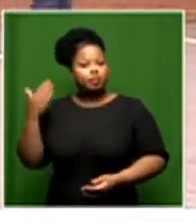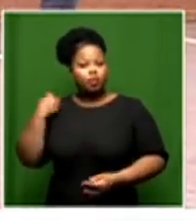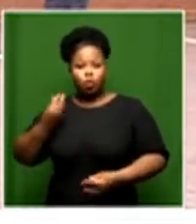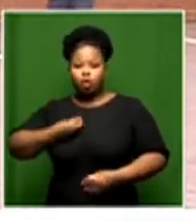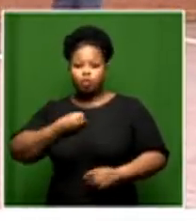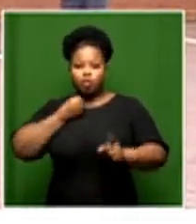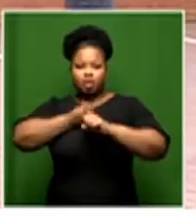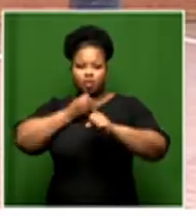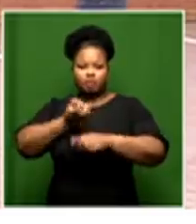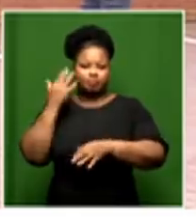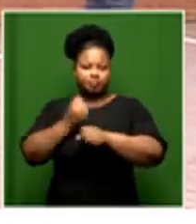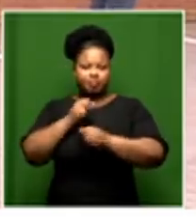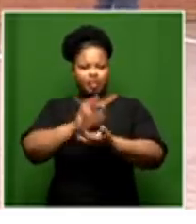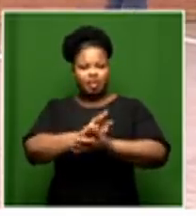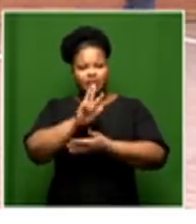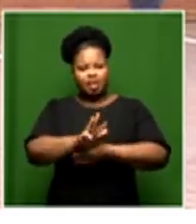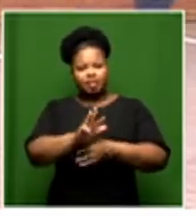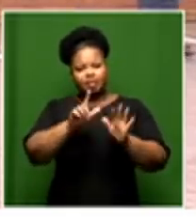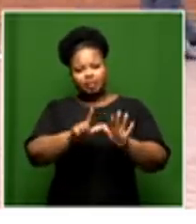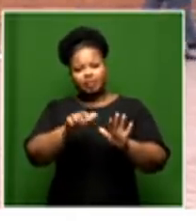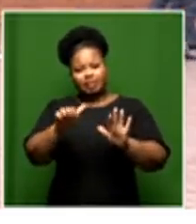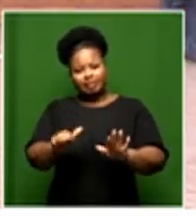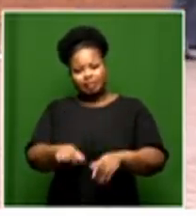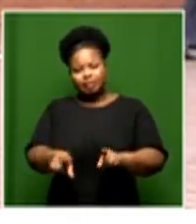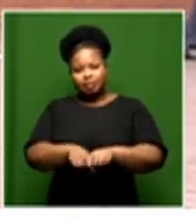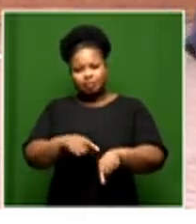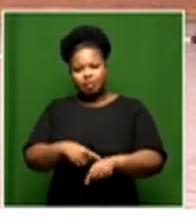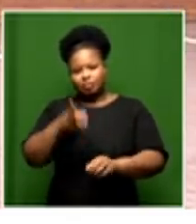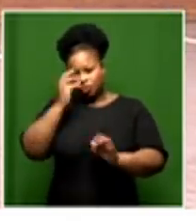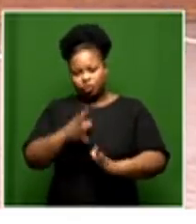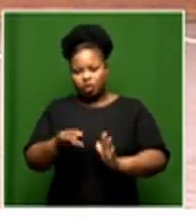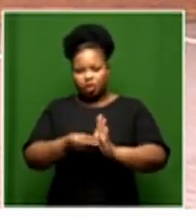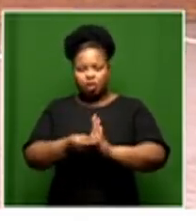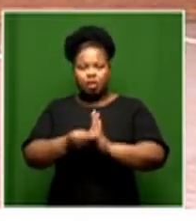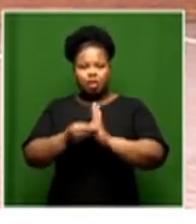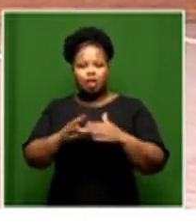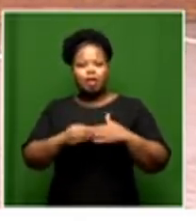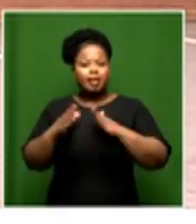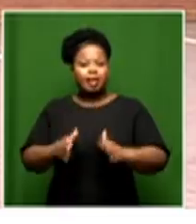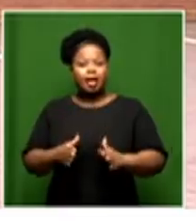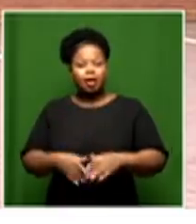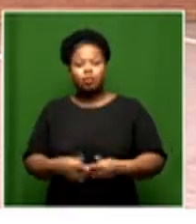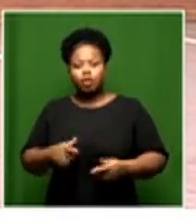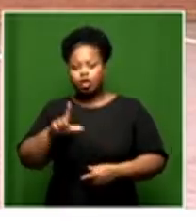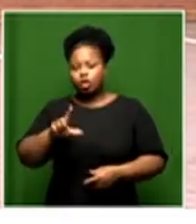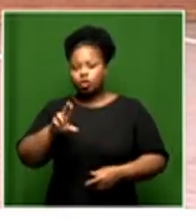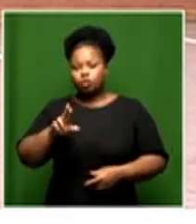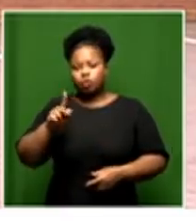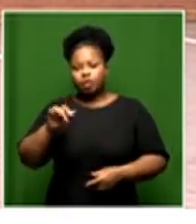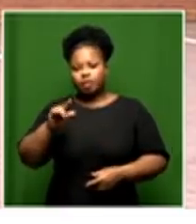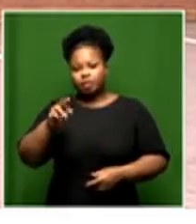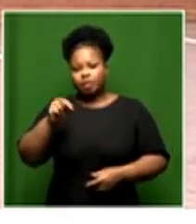in 1976. He was also a student leader at his school, Elukhanyiseni Secondary School, during